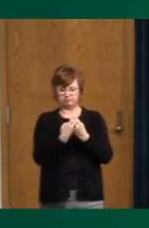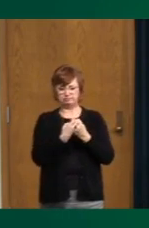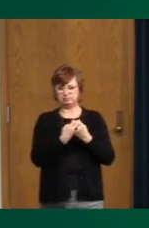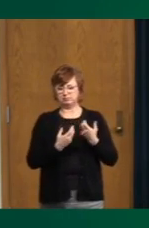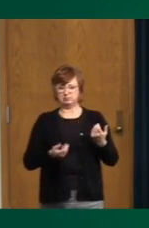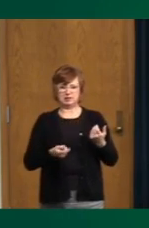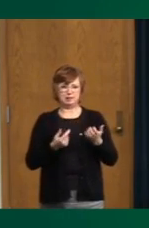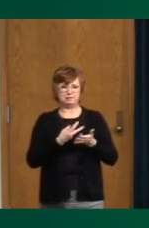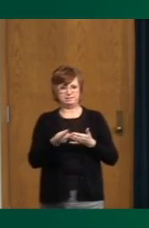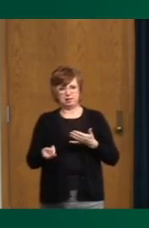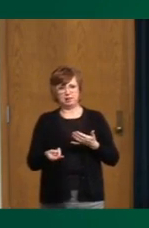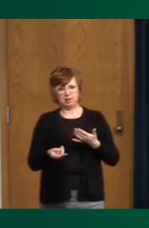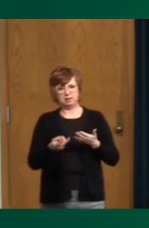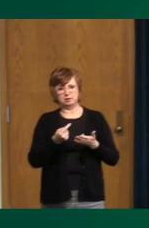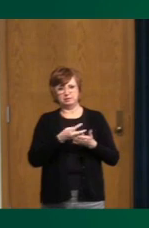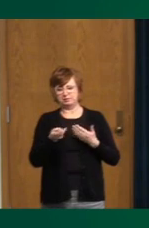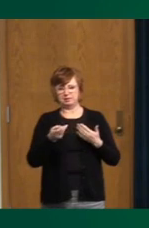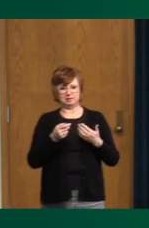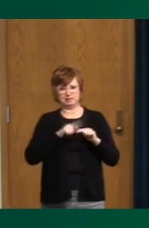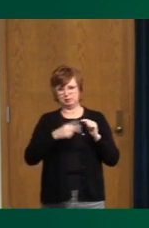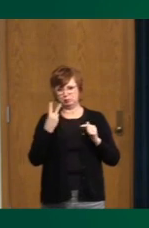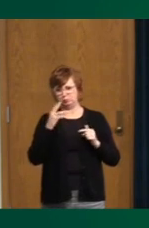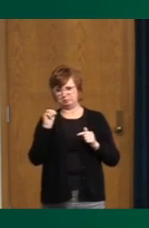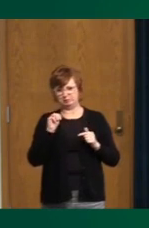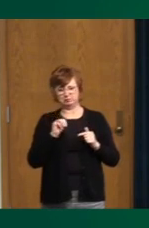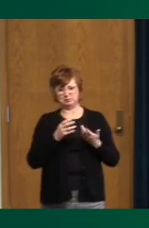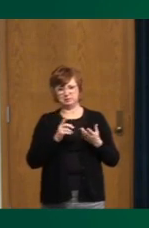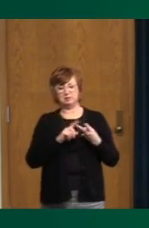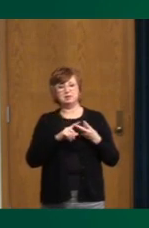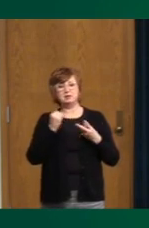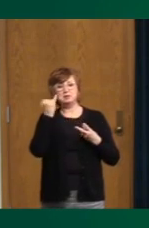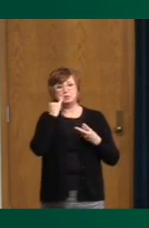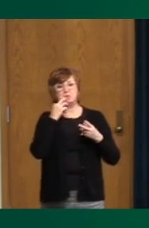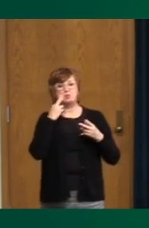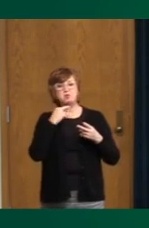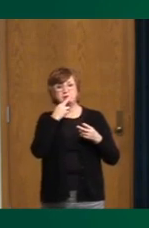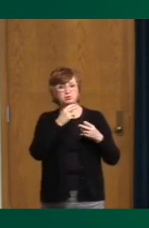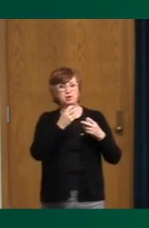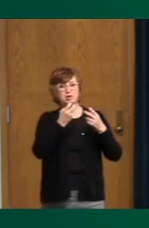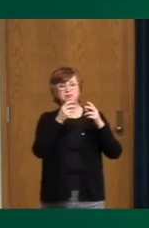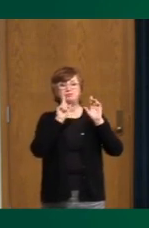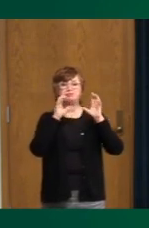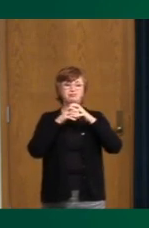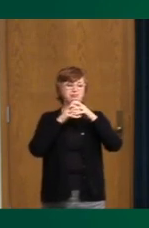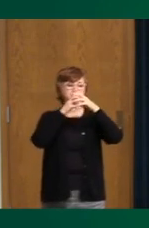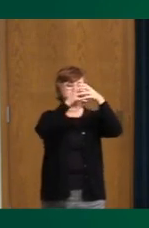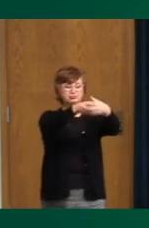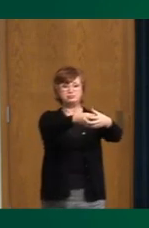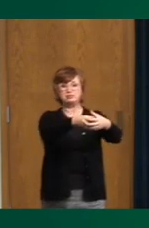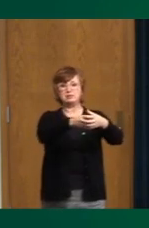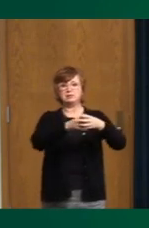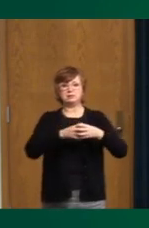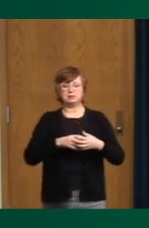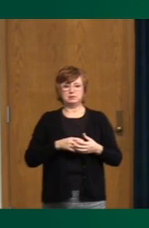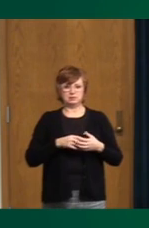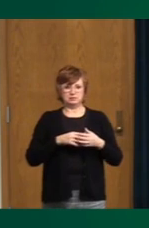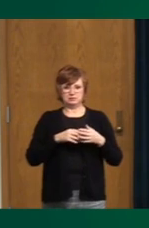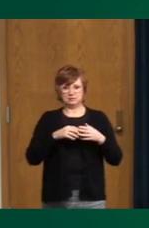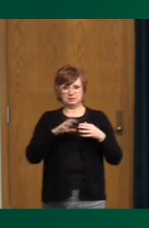at a restaurant, I mean, if you are sitting in a chair with someone who's not in your household and someone else in your group is